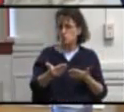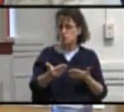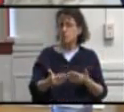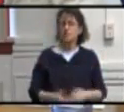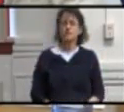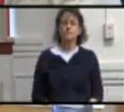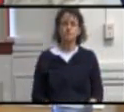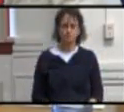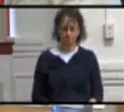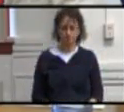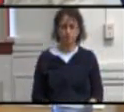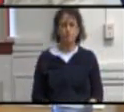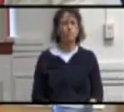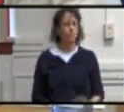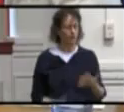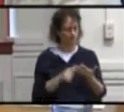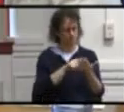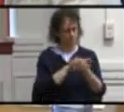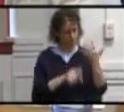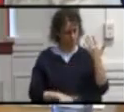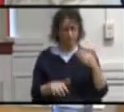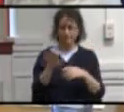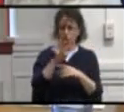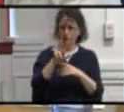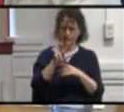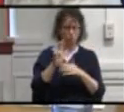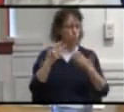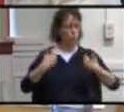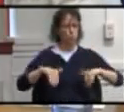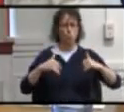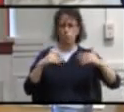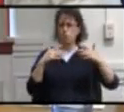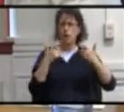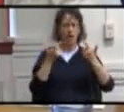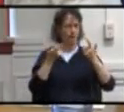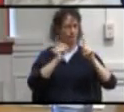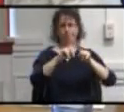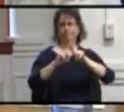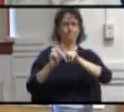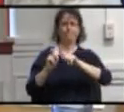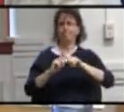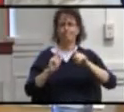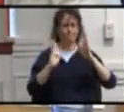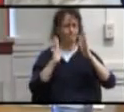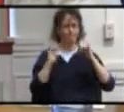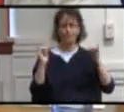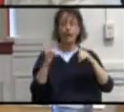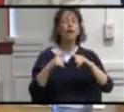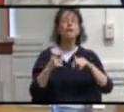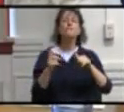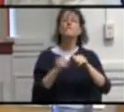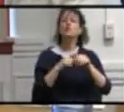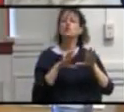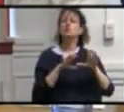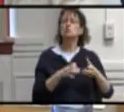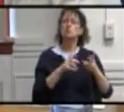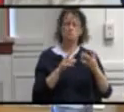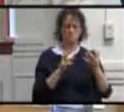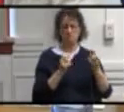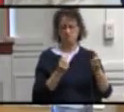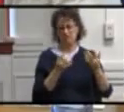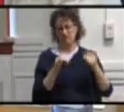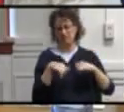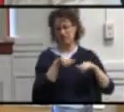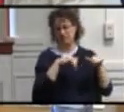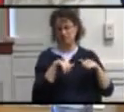We had a more diverse group of applicants than we had in the first round. It'll be remembered that in the first round